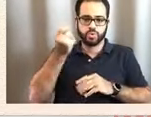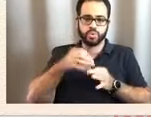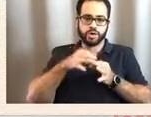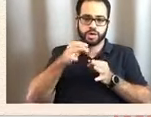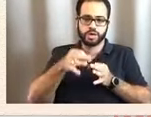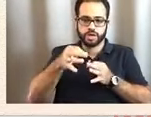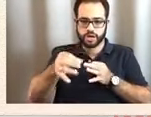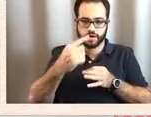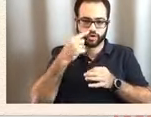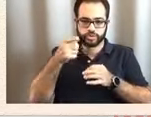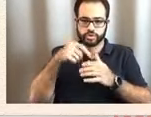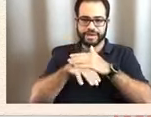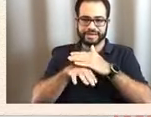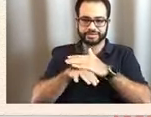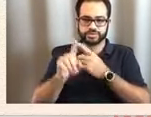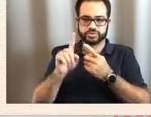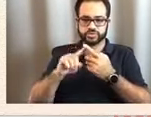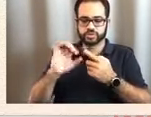the clearinghouse.